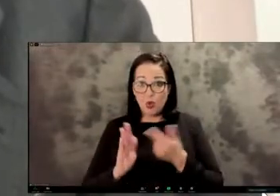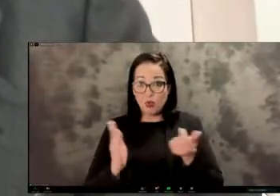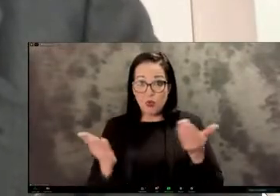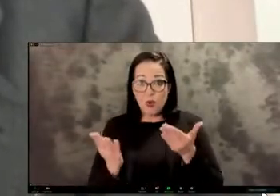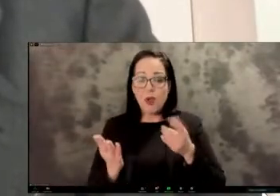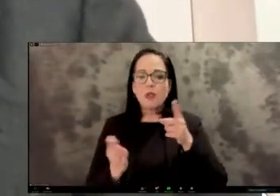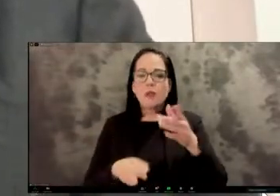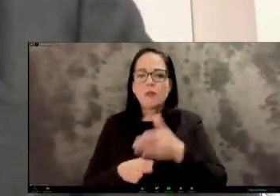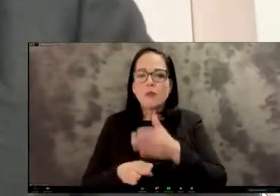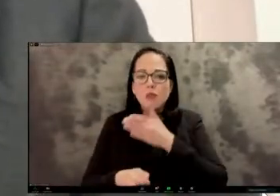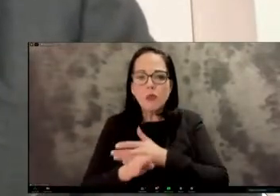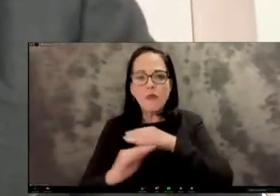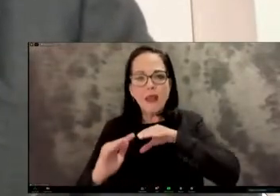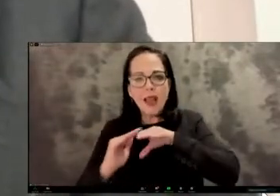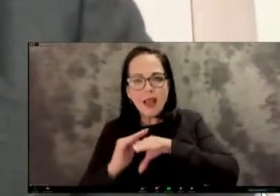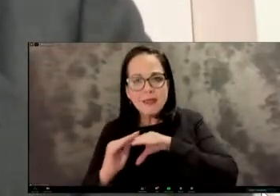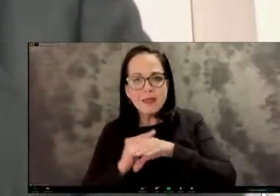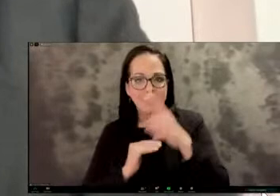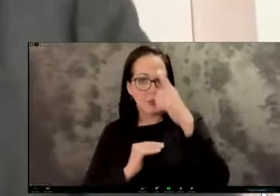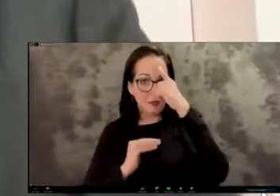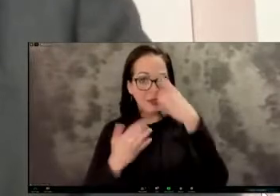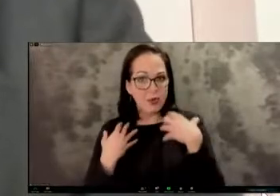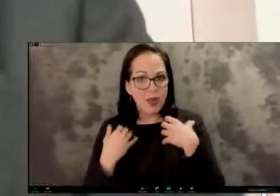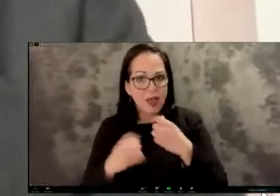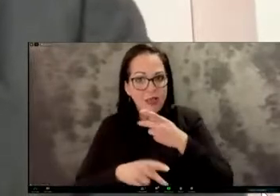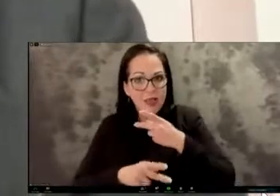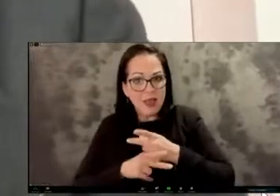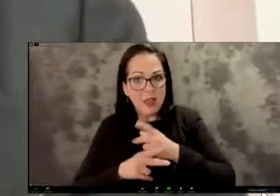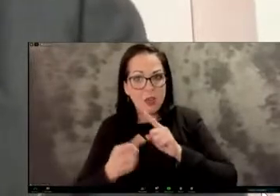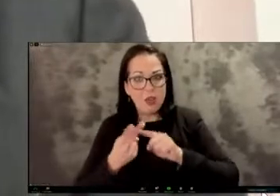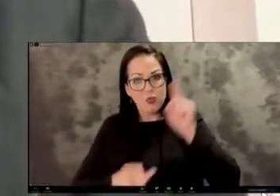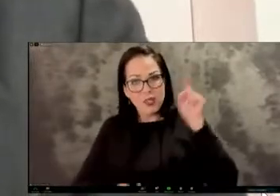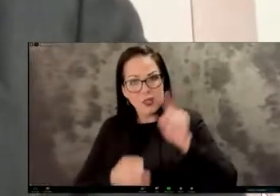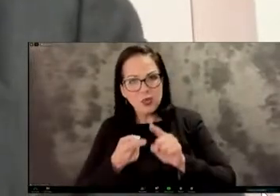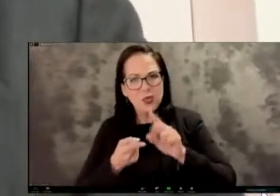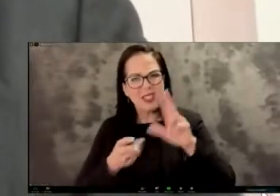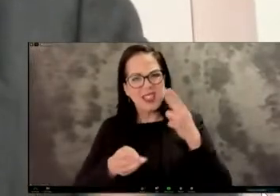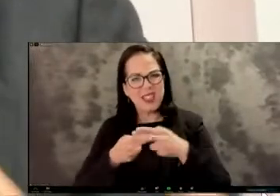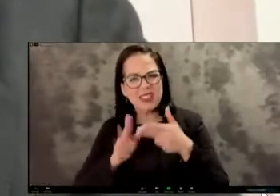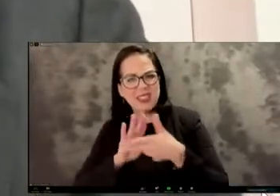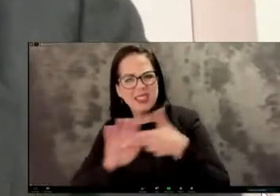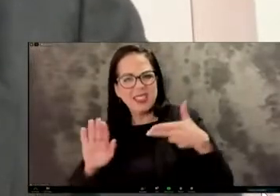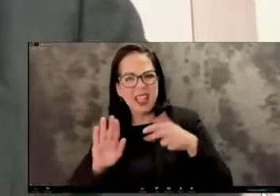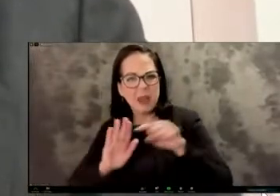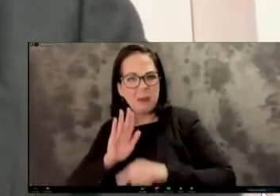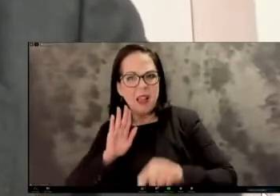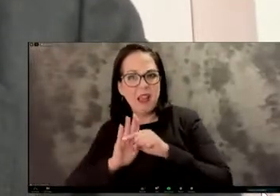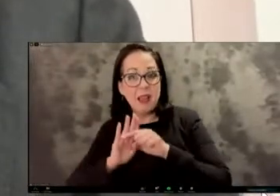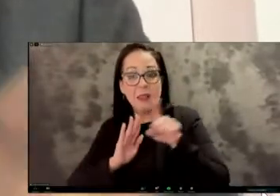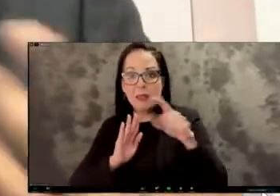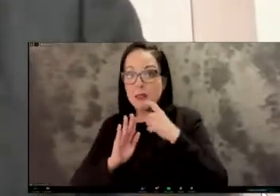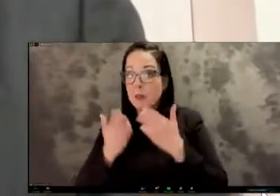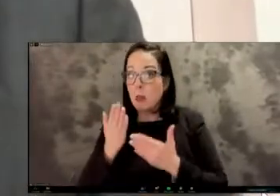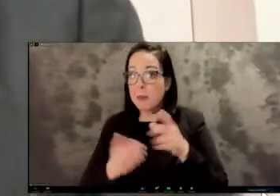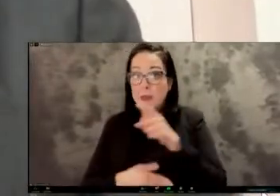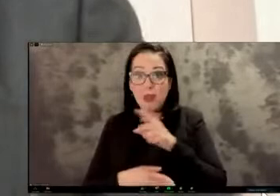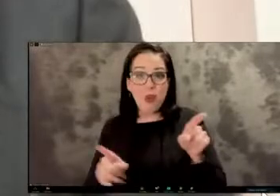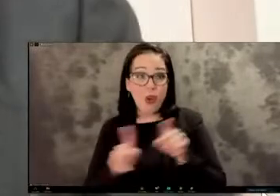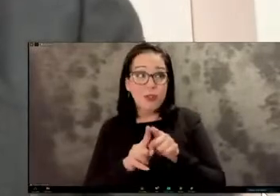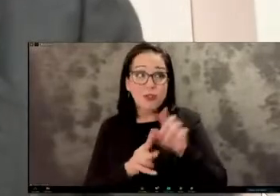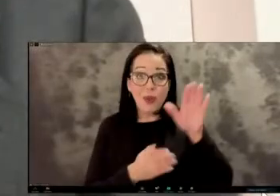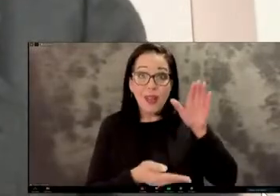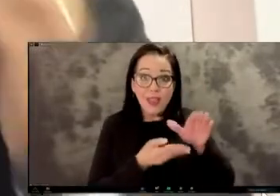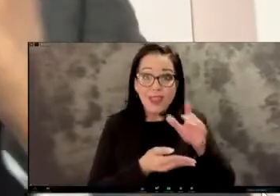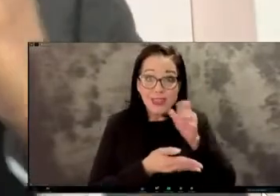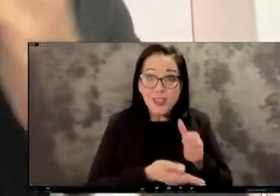improve access to mental health care, to reduce the stigma of mental health. Did I say they're also less likely to be treated? They were also less